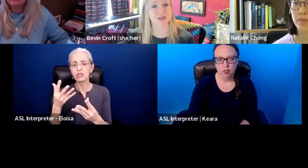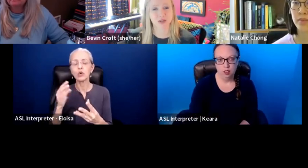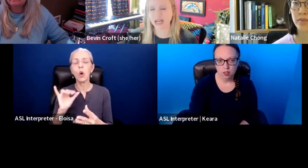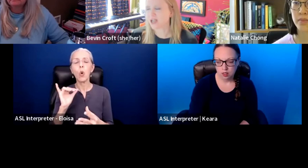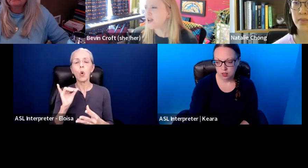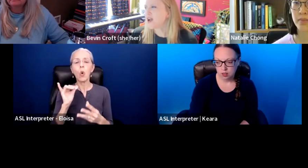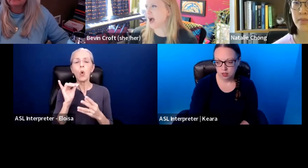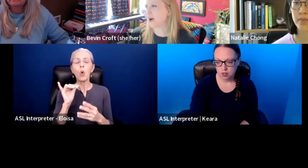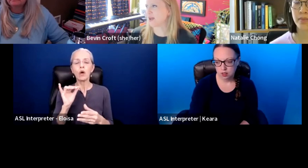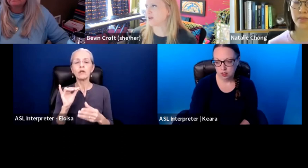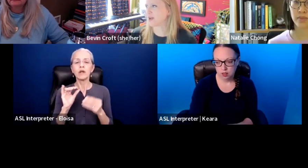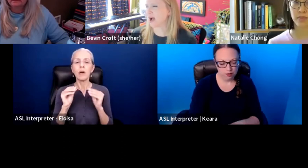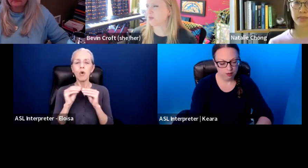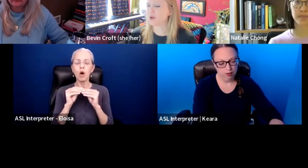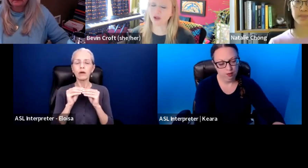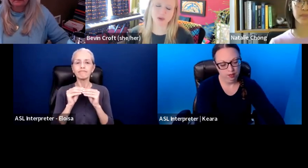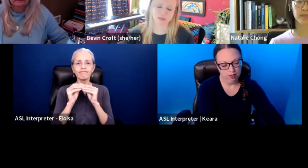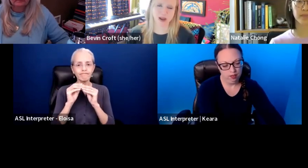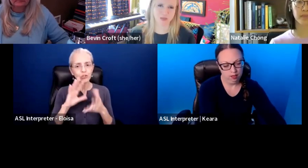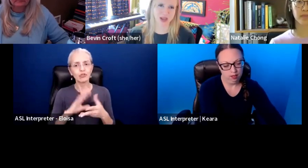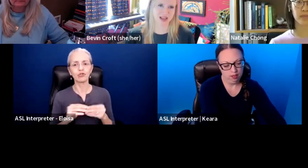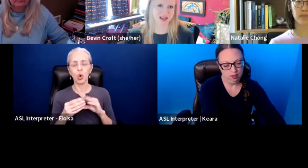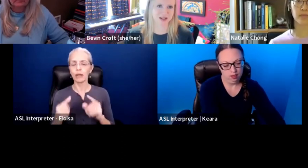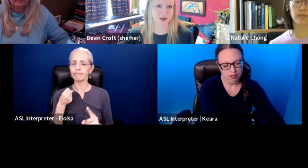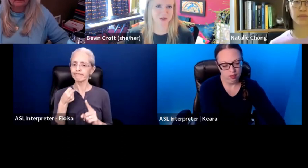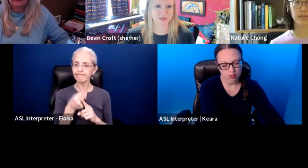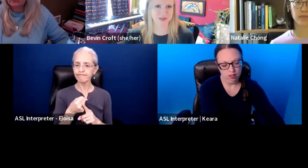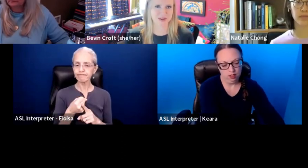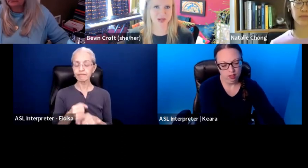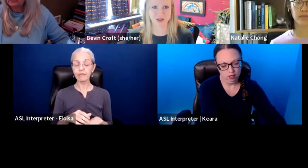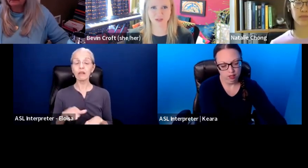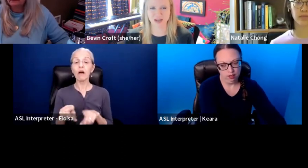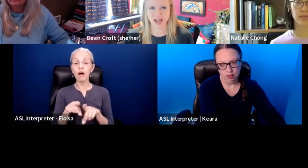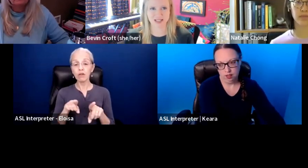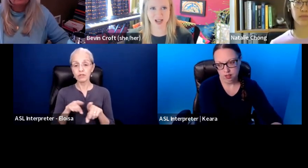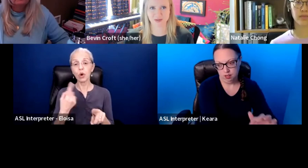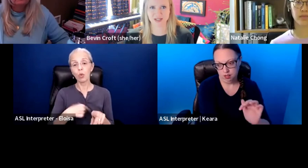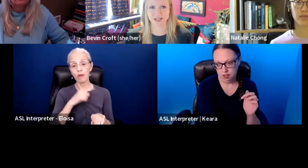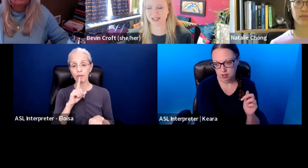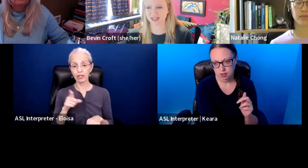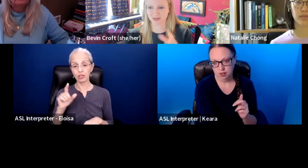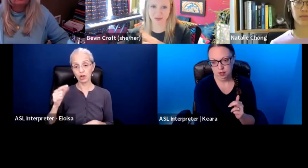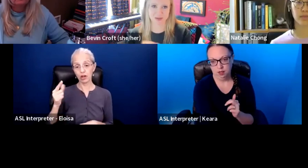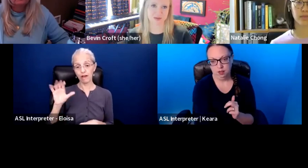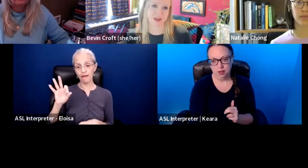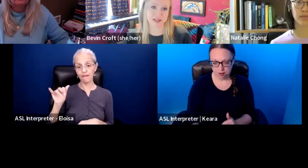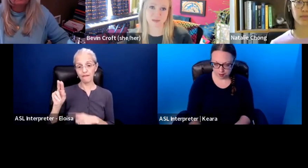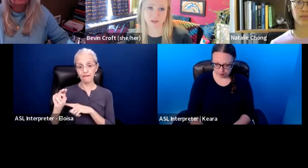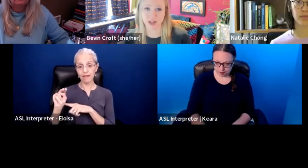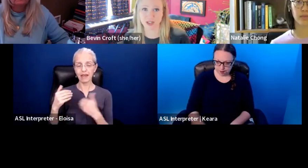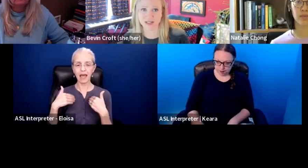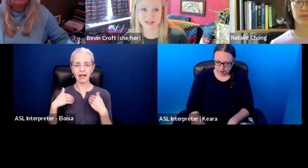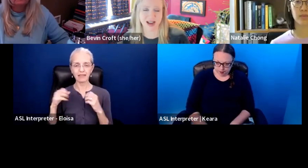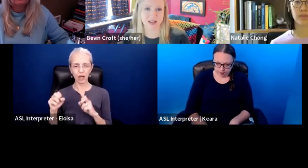compelling data story. We will, by the way, you know, make sure Finn has the option to be able to provide